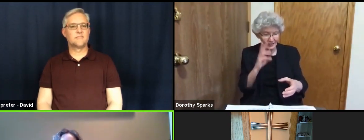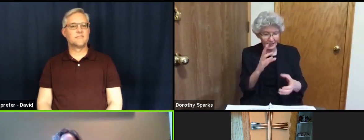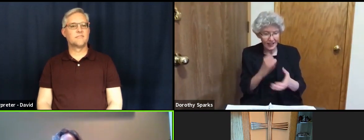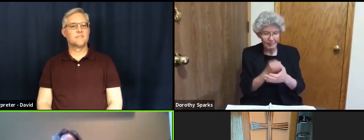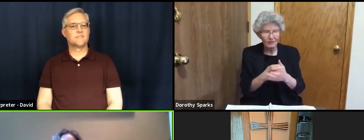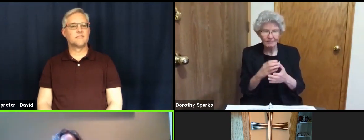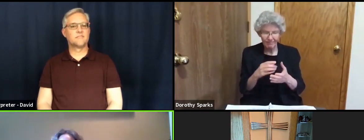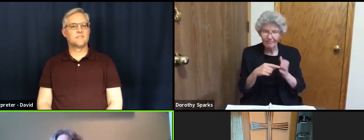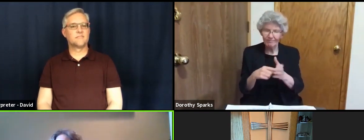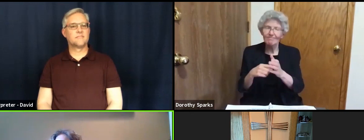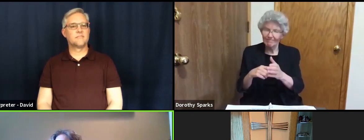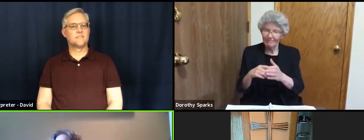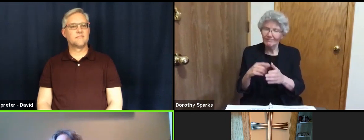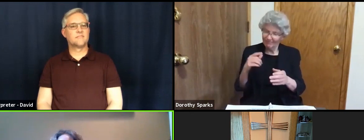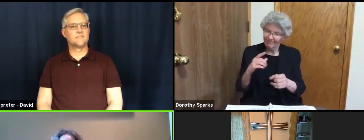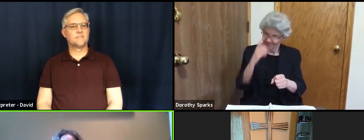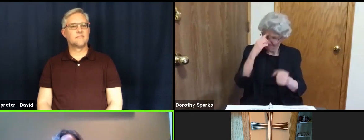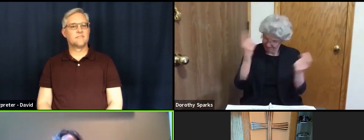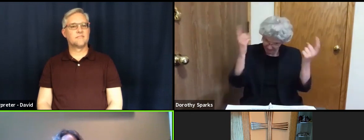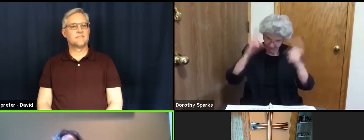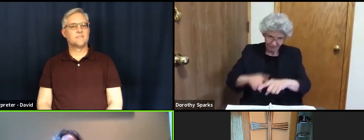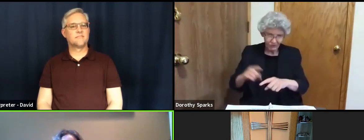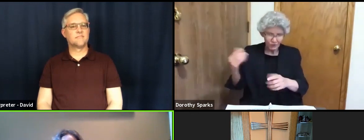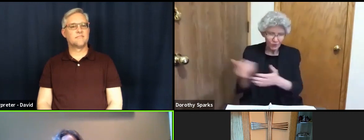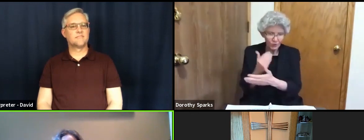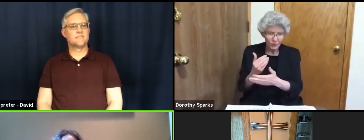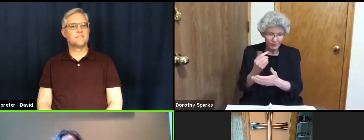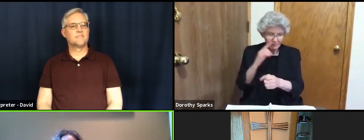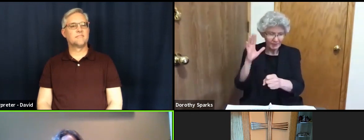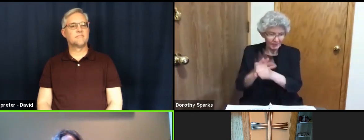cup is the new agreement in my blood.